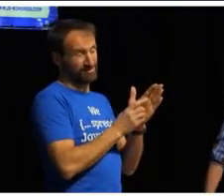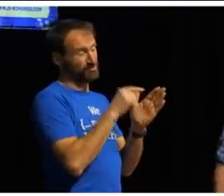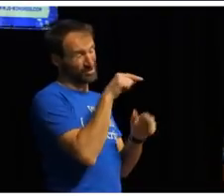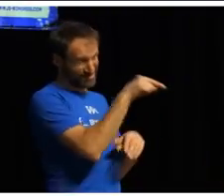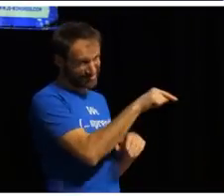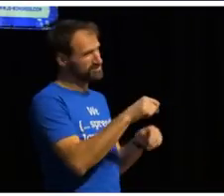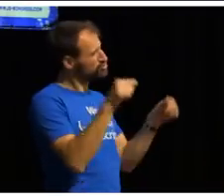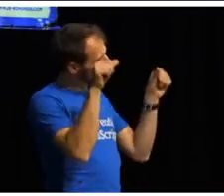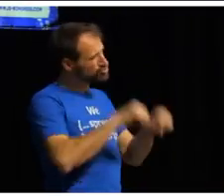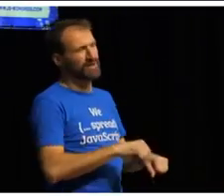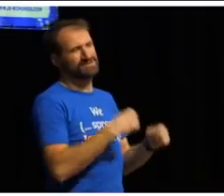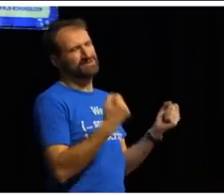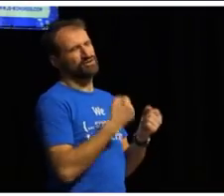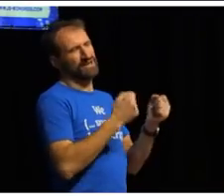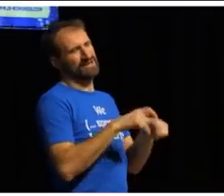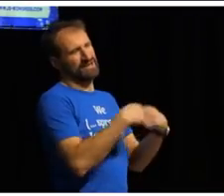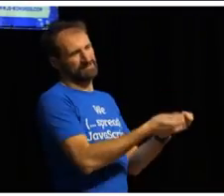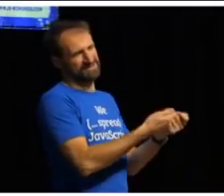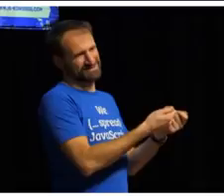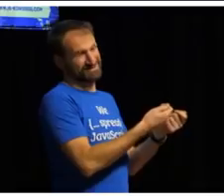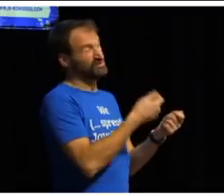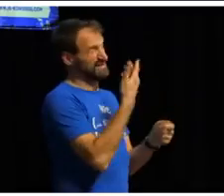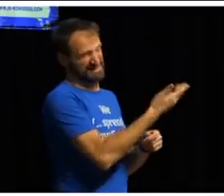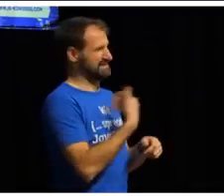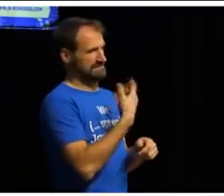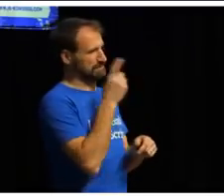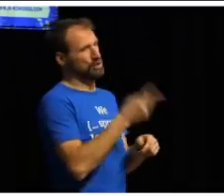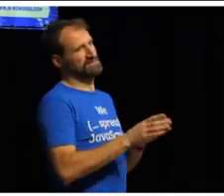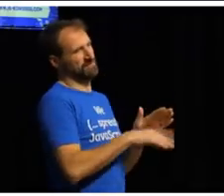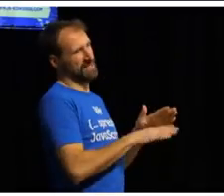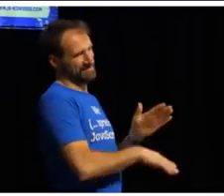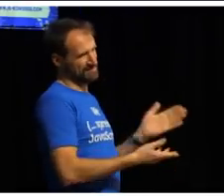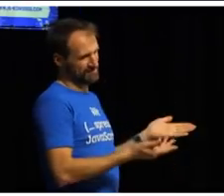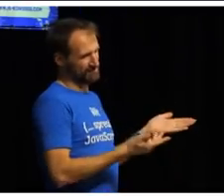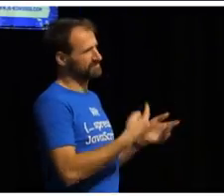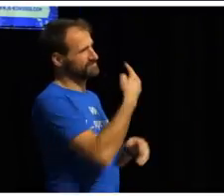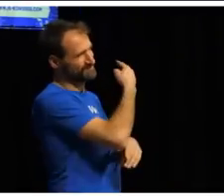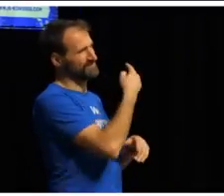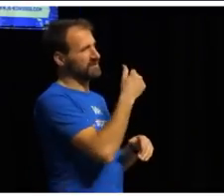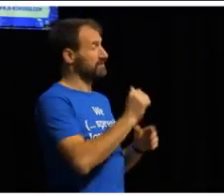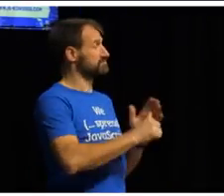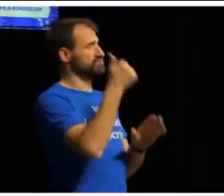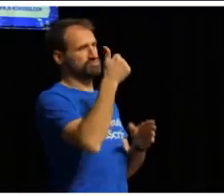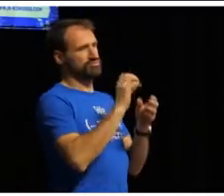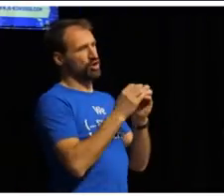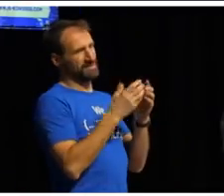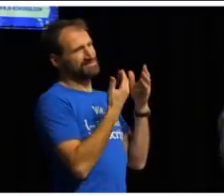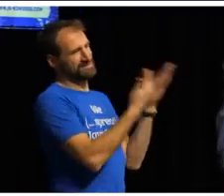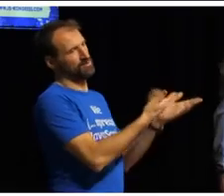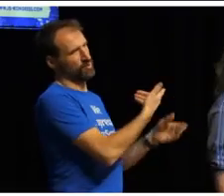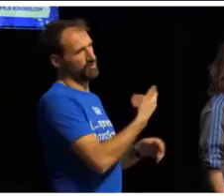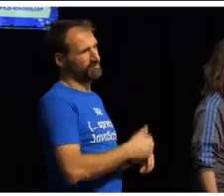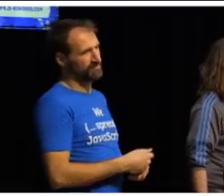result. This is to be avoided. But this is probably like the most complicated thing about all